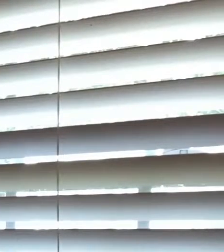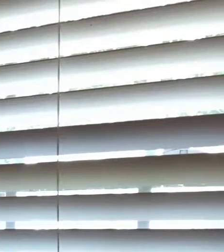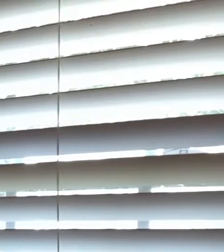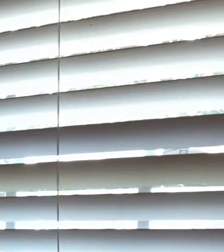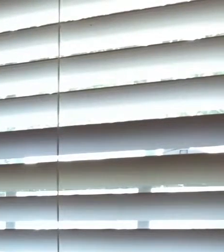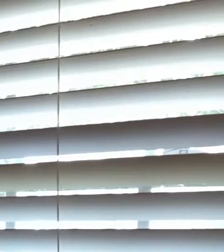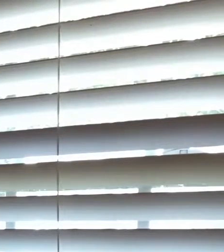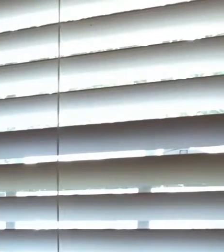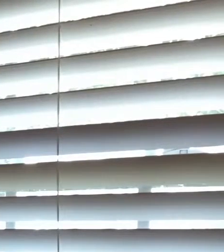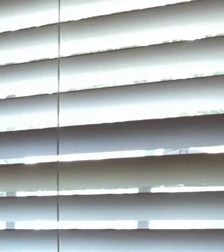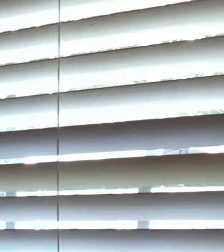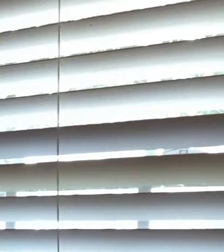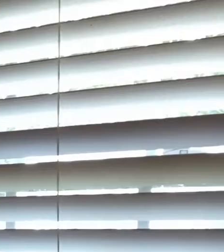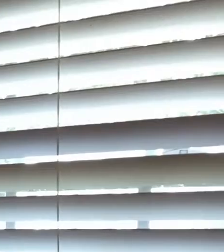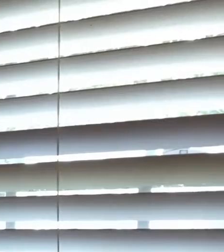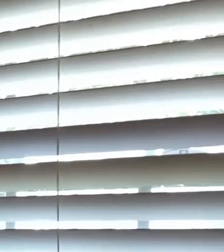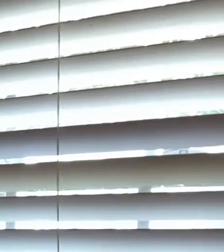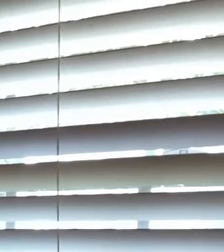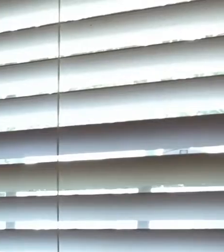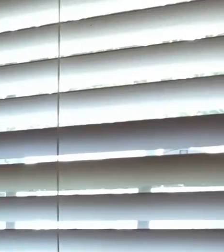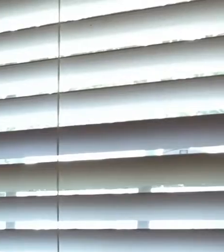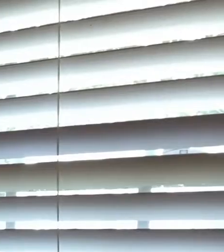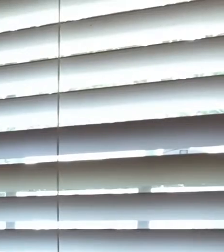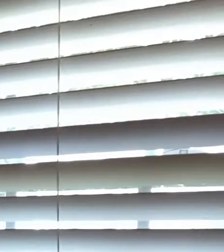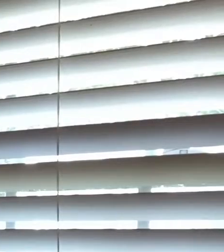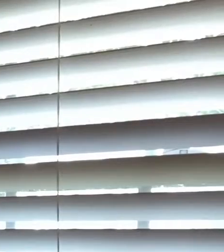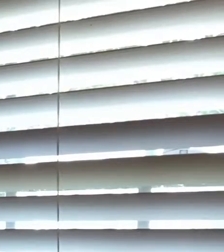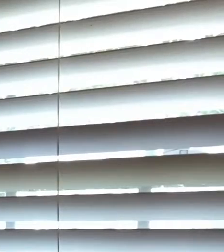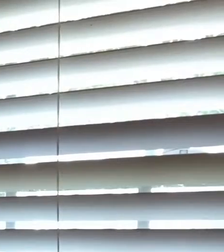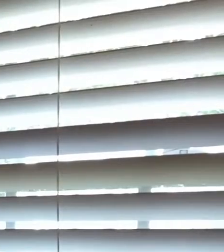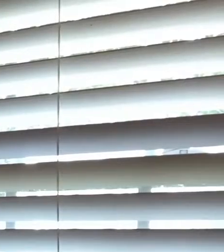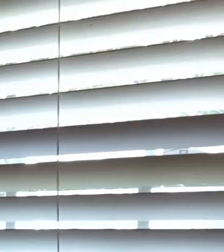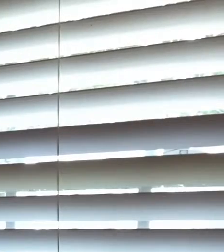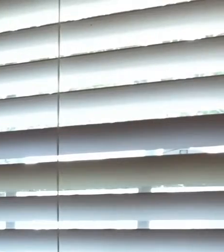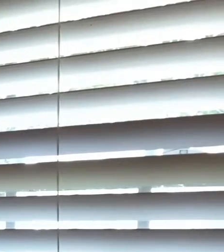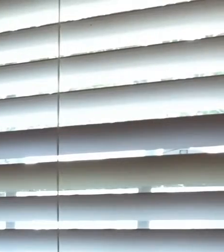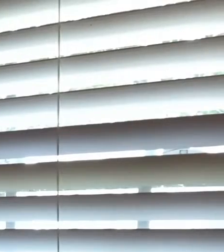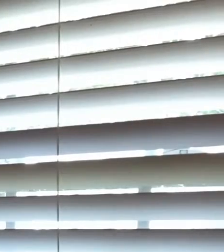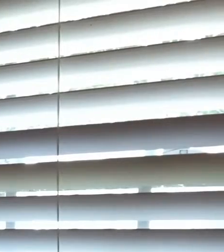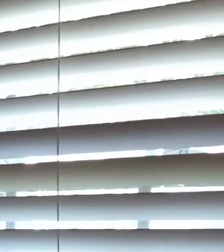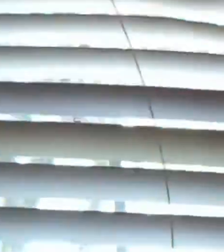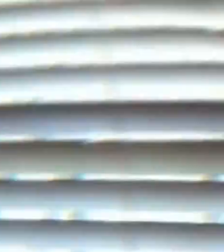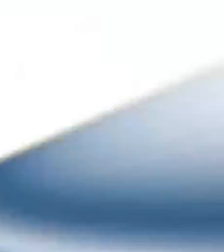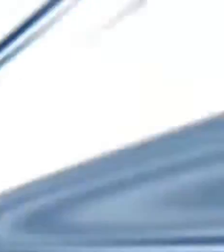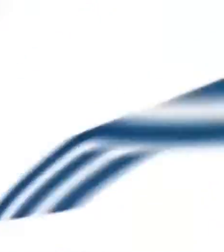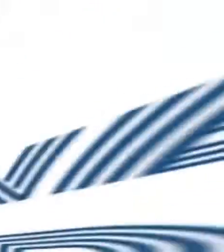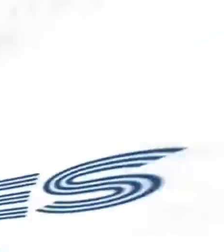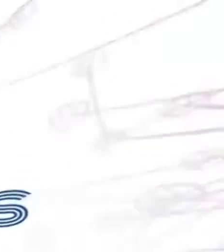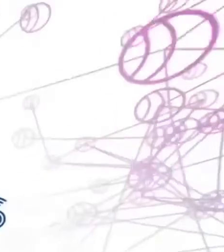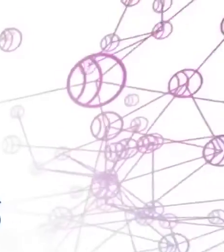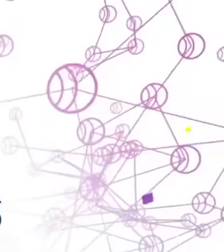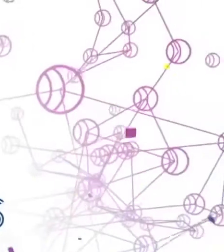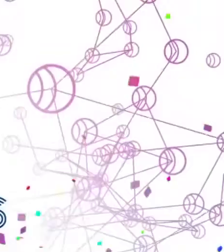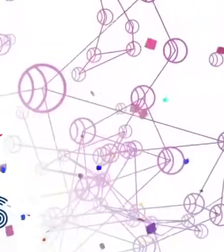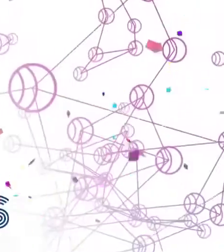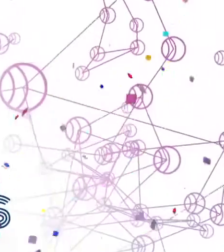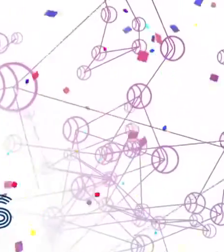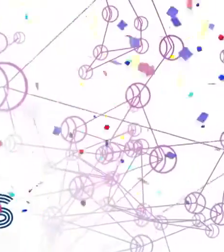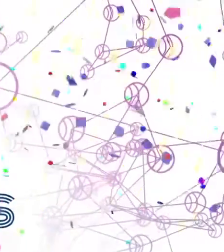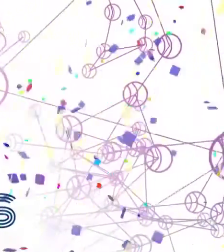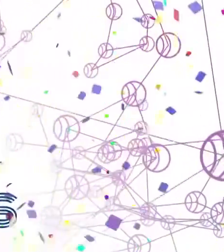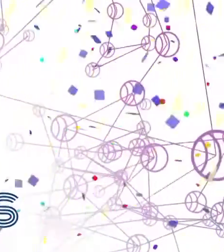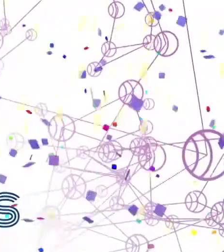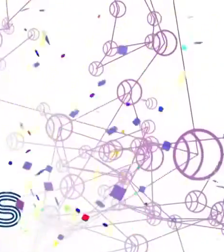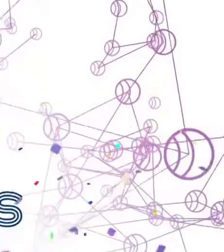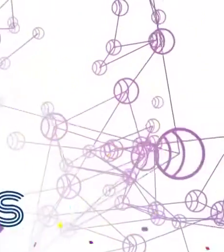fellow judges, we're thrilled to announce United We Dream as the 2021 Clarence B.